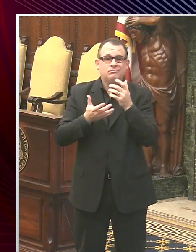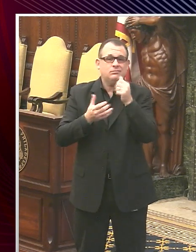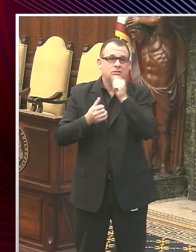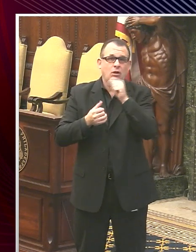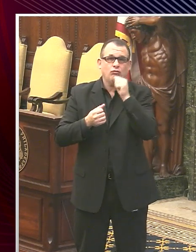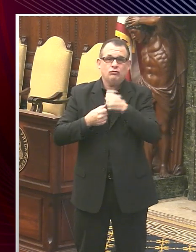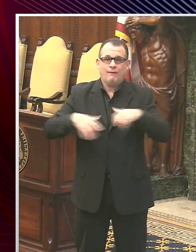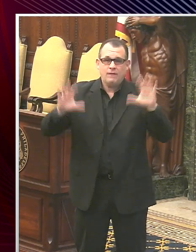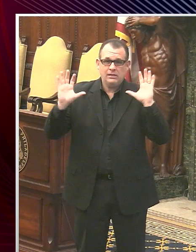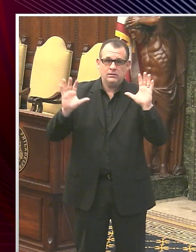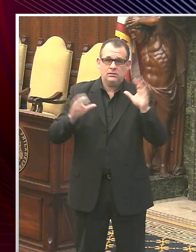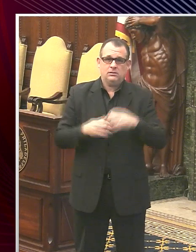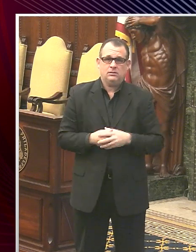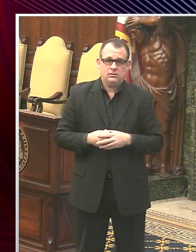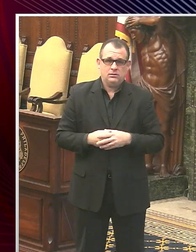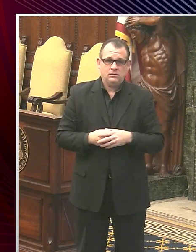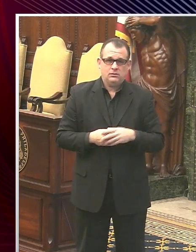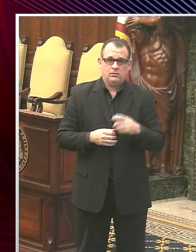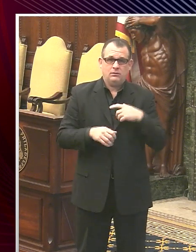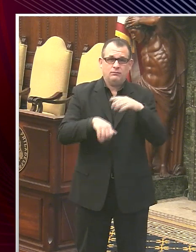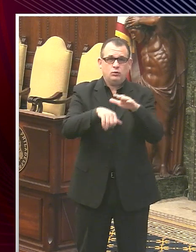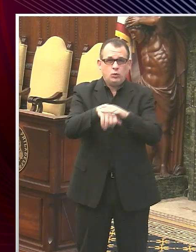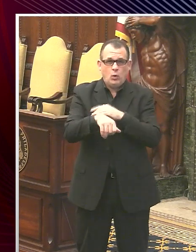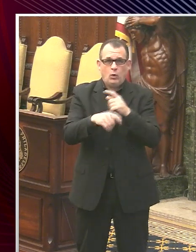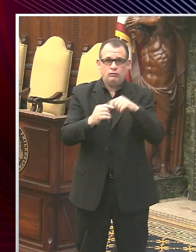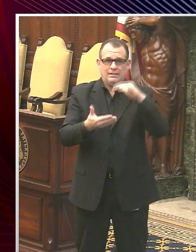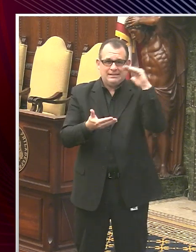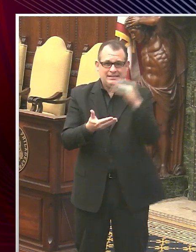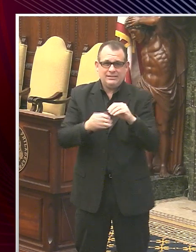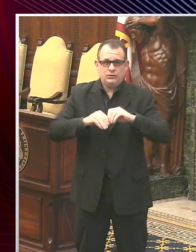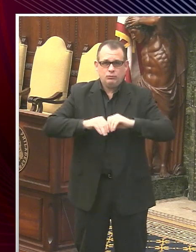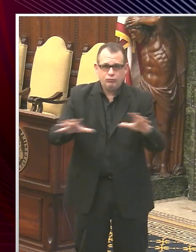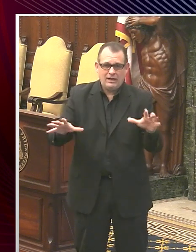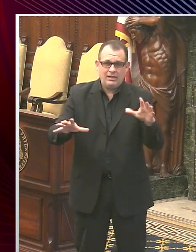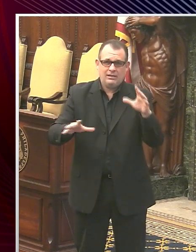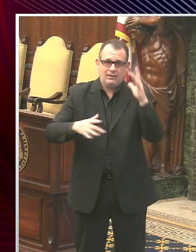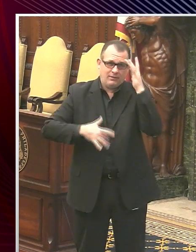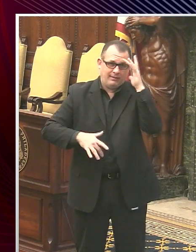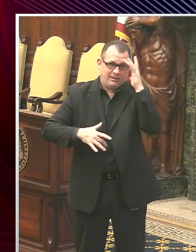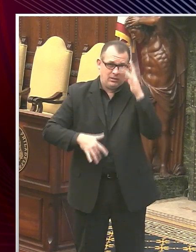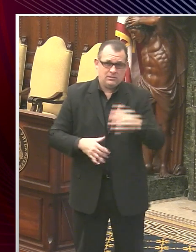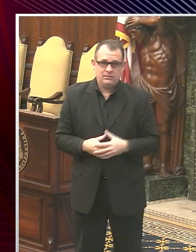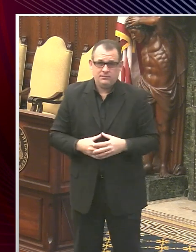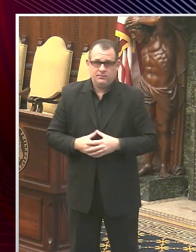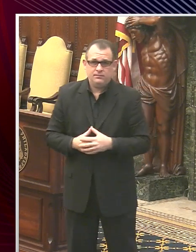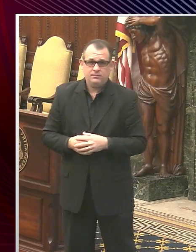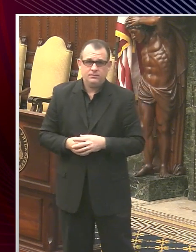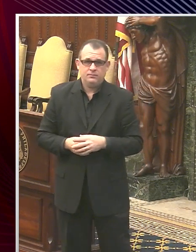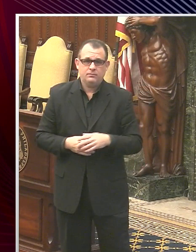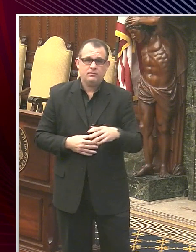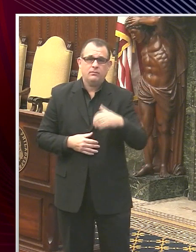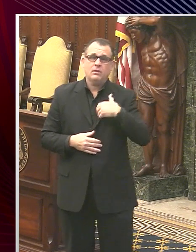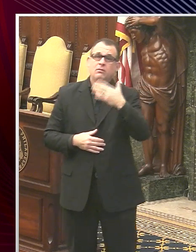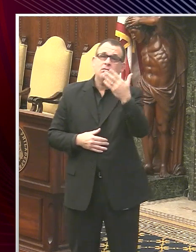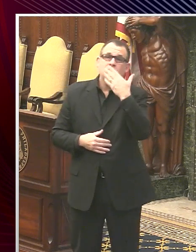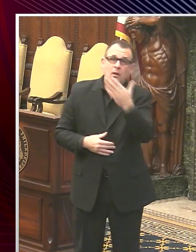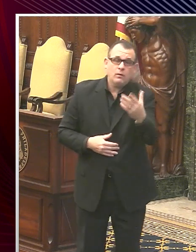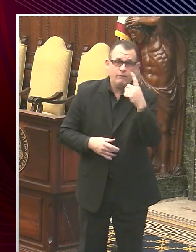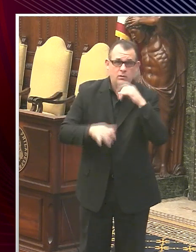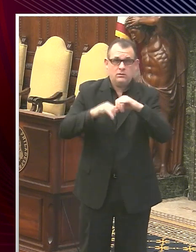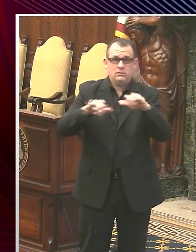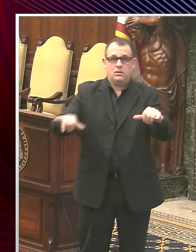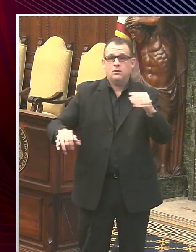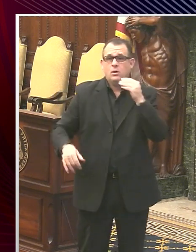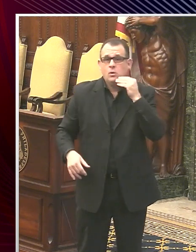March in order to slow the spread of this horrible and deadly virus. So again, I thank you for doing the right thing. As many of you know, yesterday brought